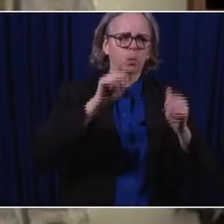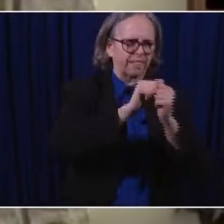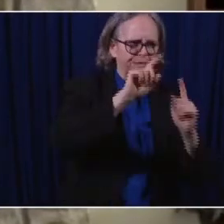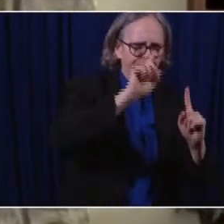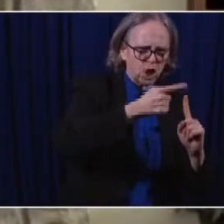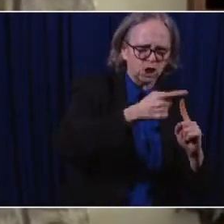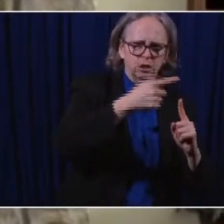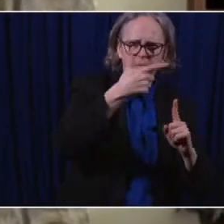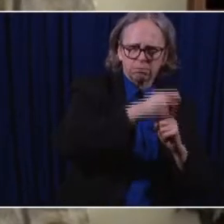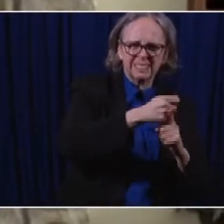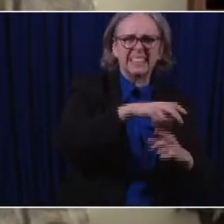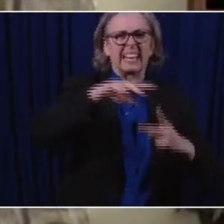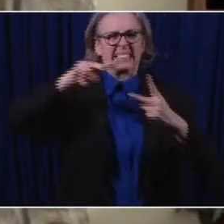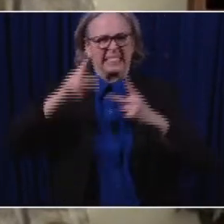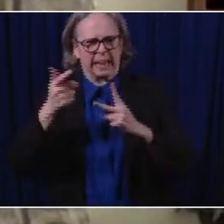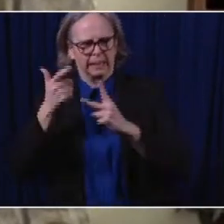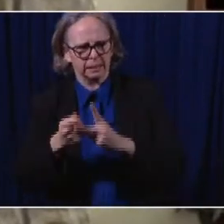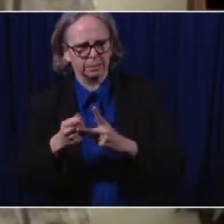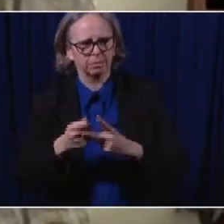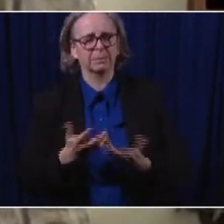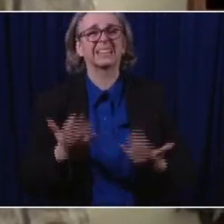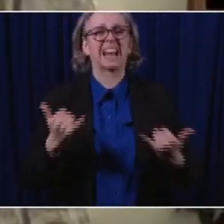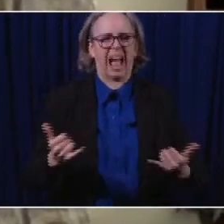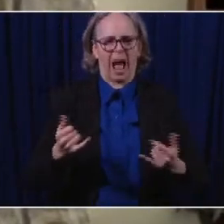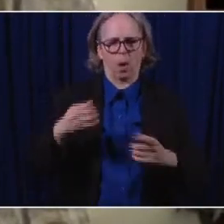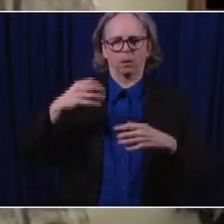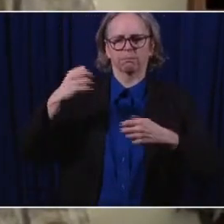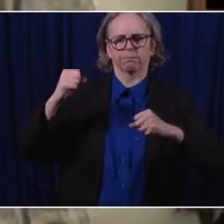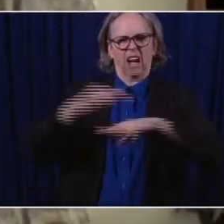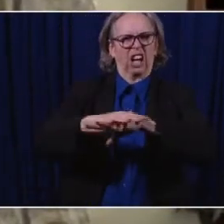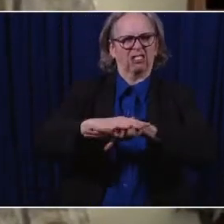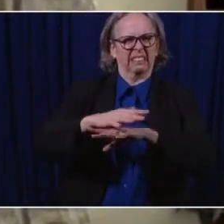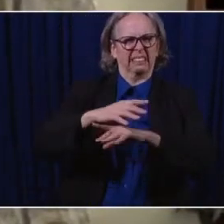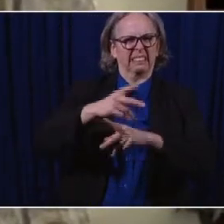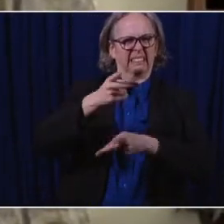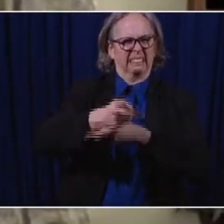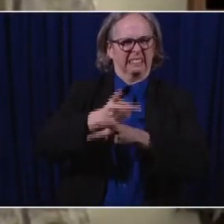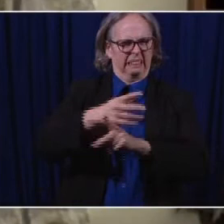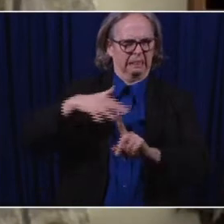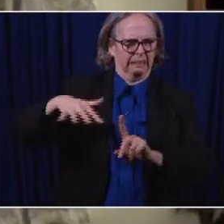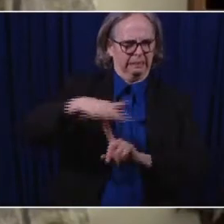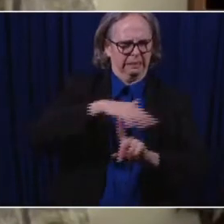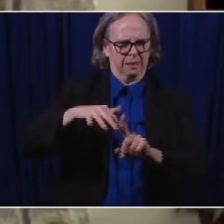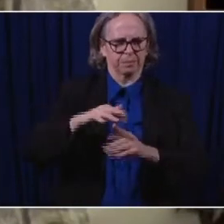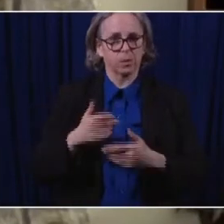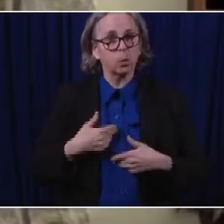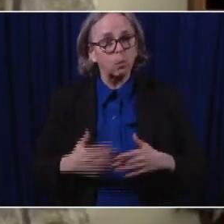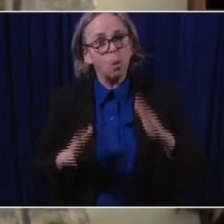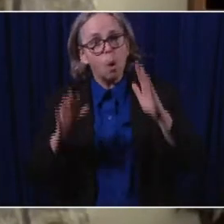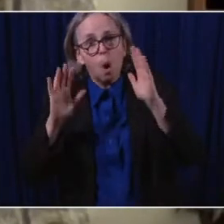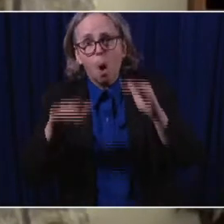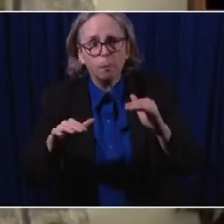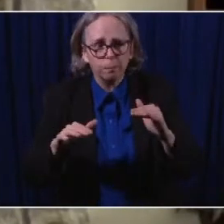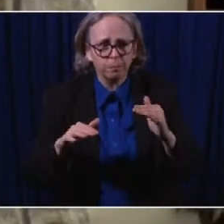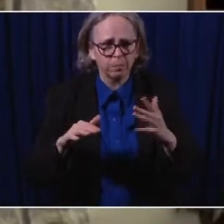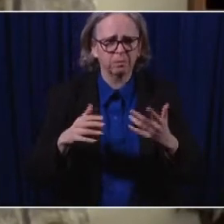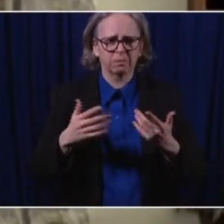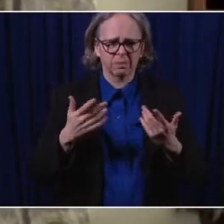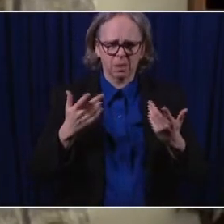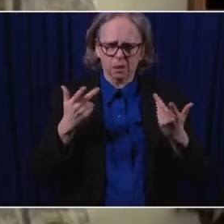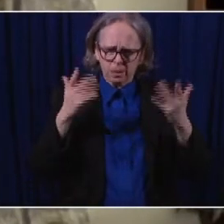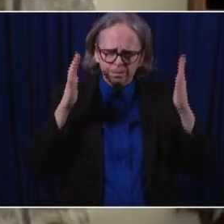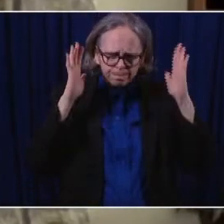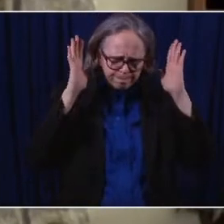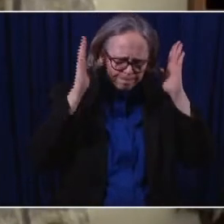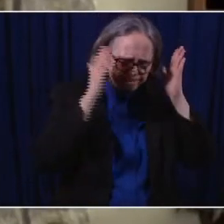into that as well. What we hoped would happen is happening. We're starting to see a significant drop in cases.